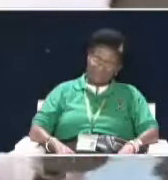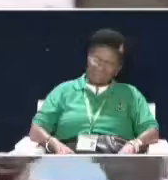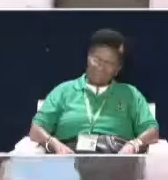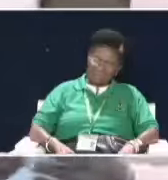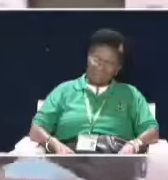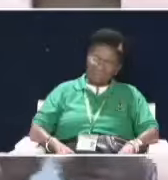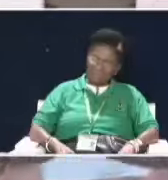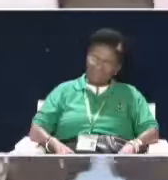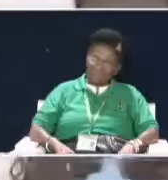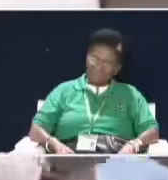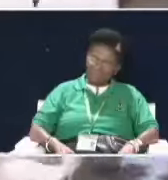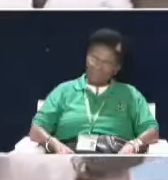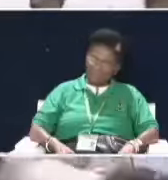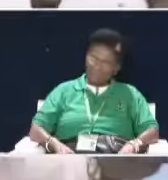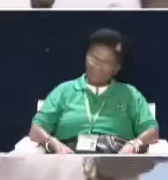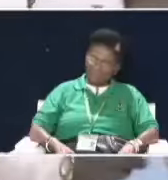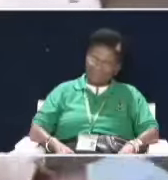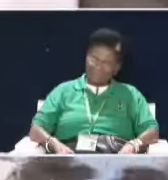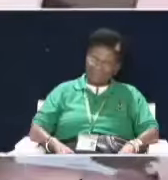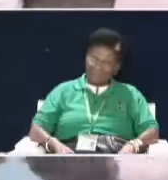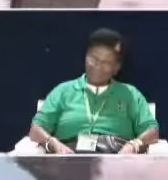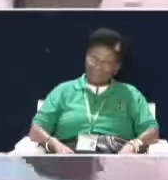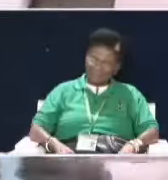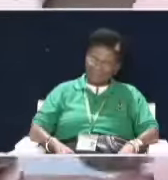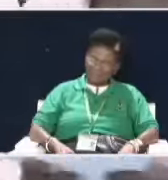premature death,